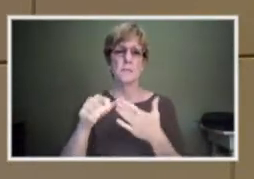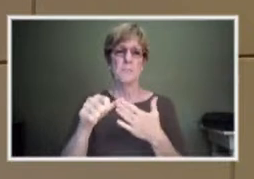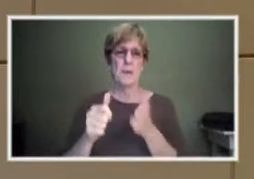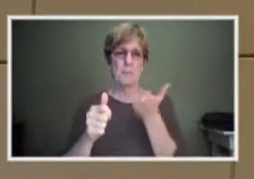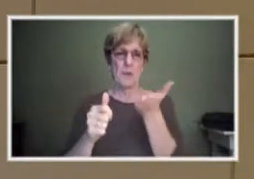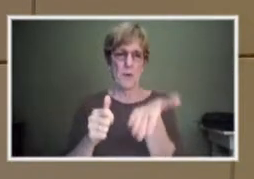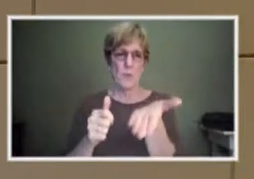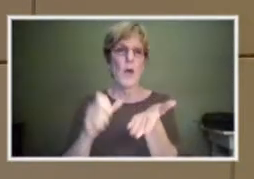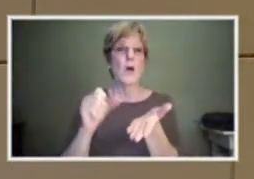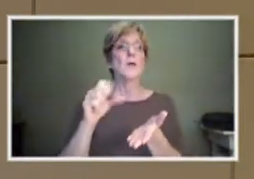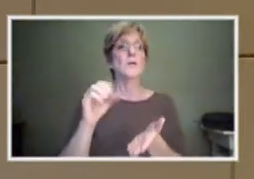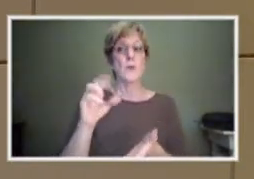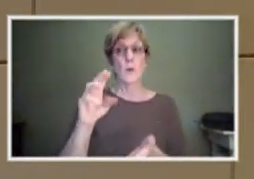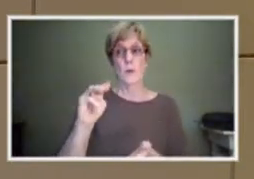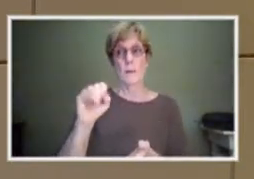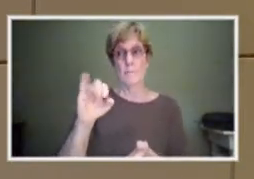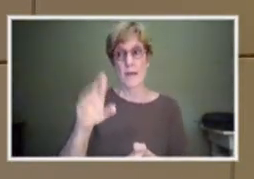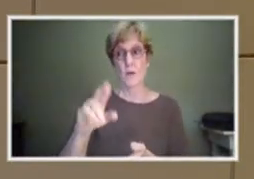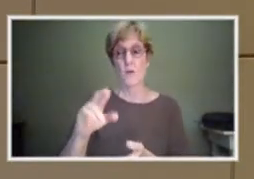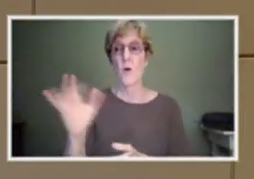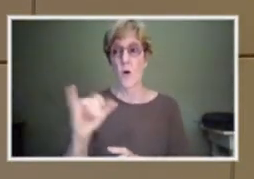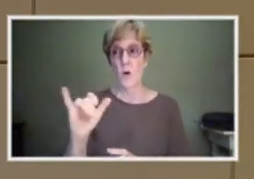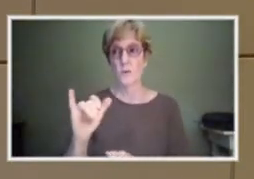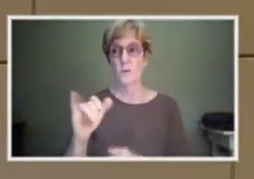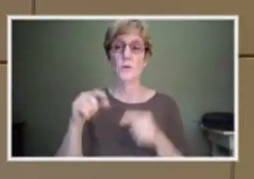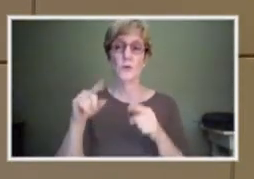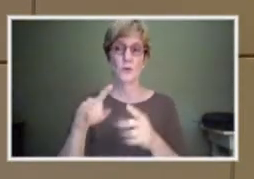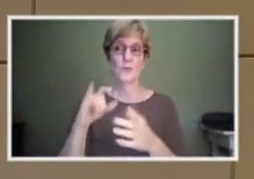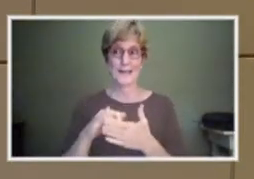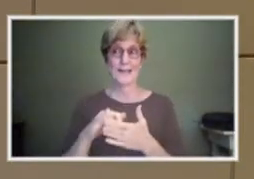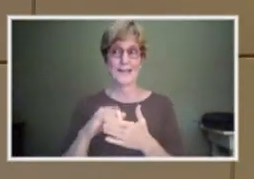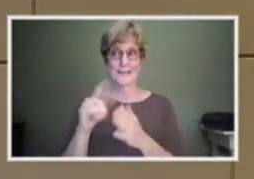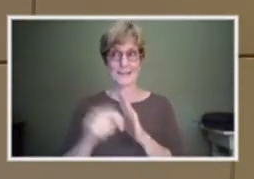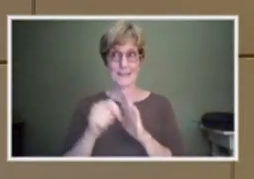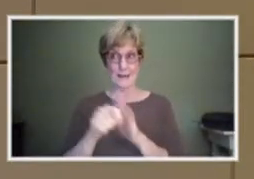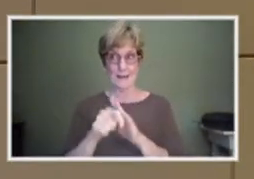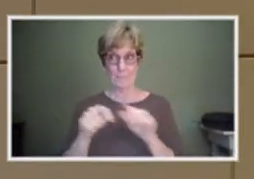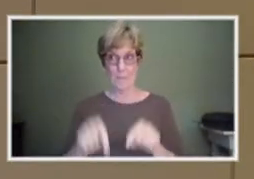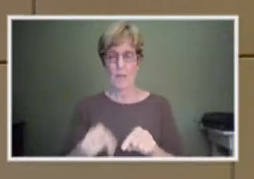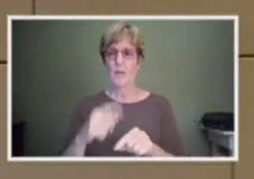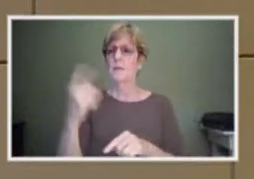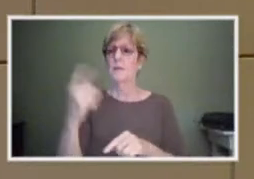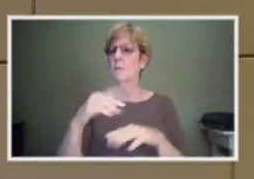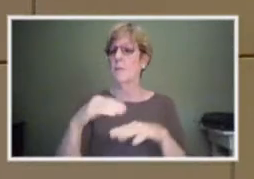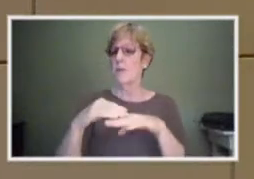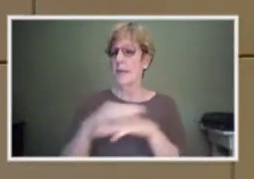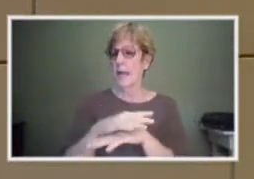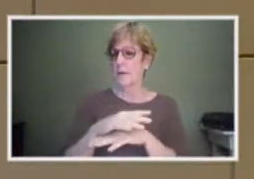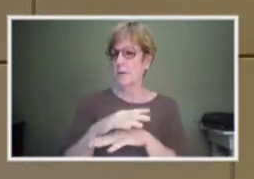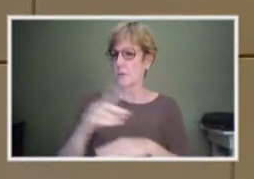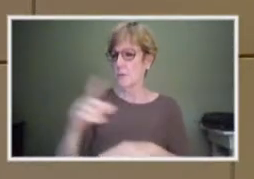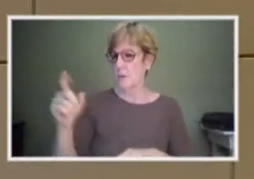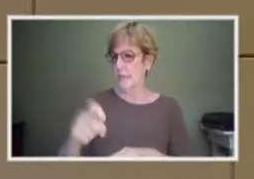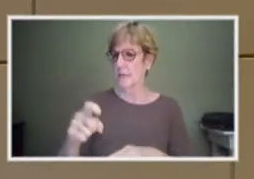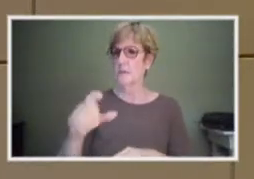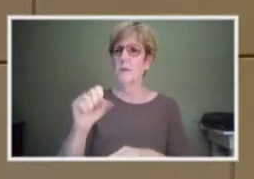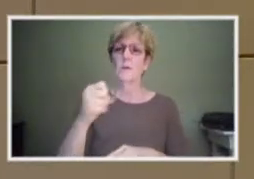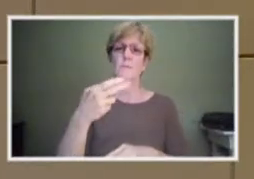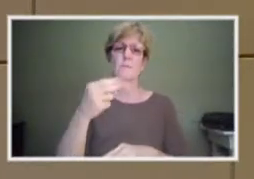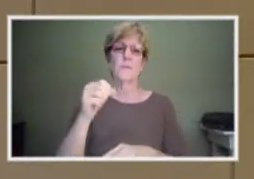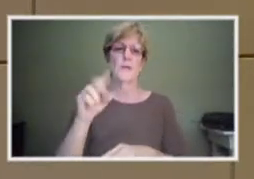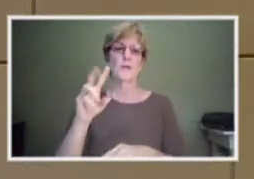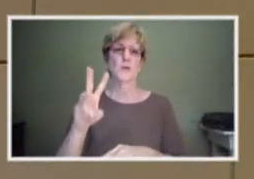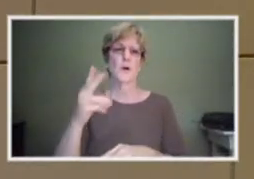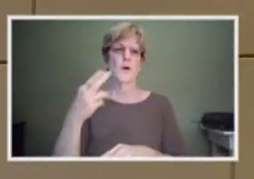also like to provide during this time, if it's something that council would need, we have Sean Heath, the